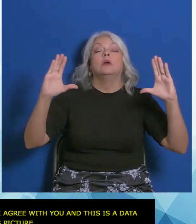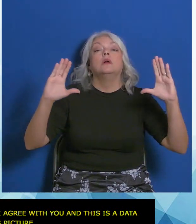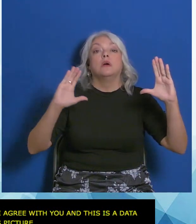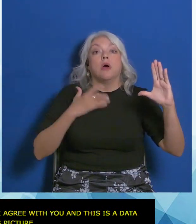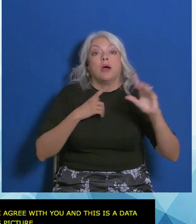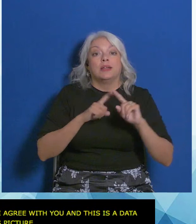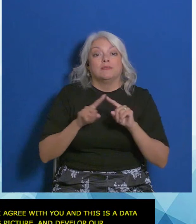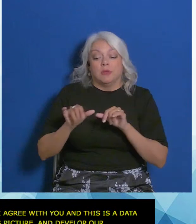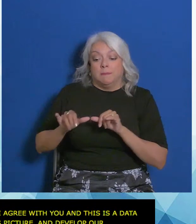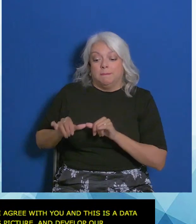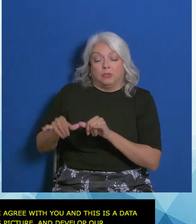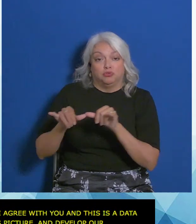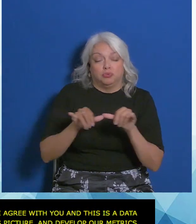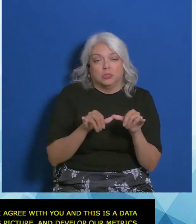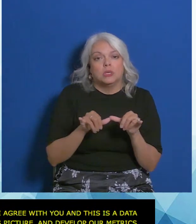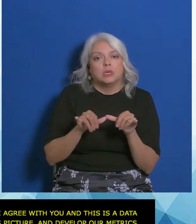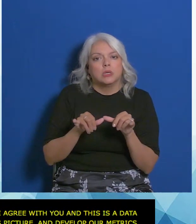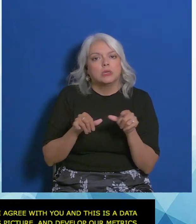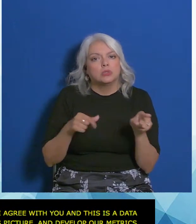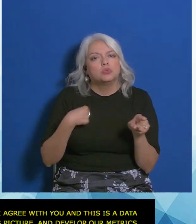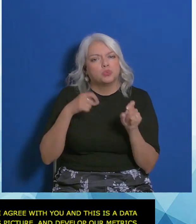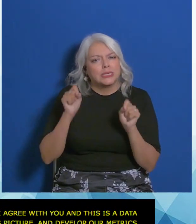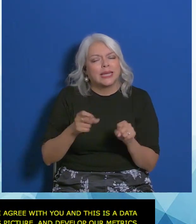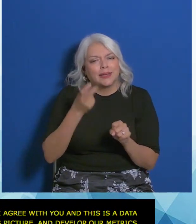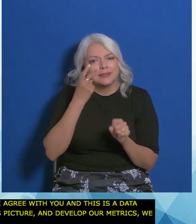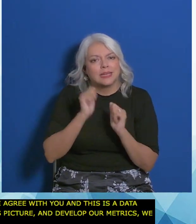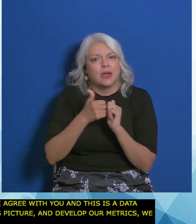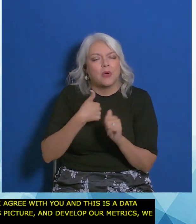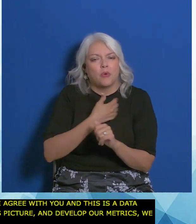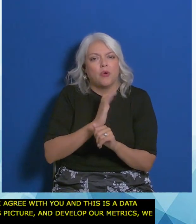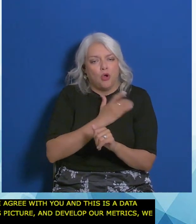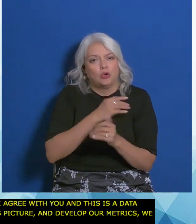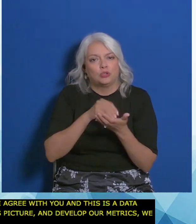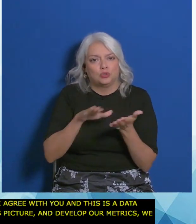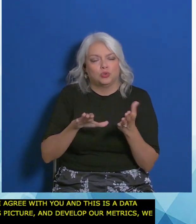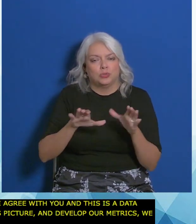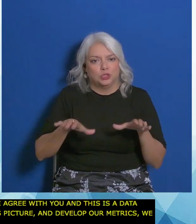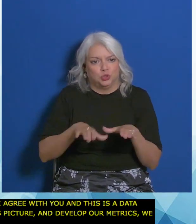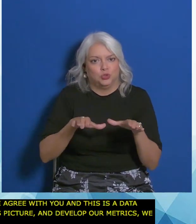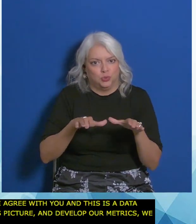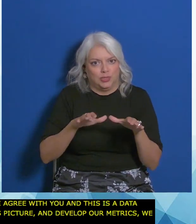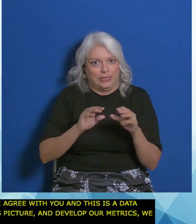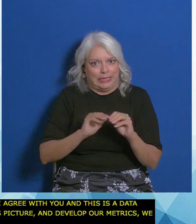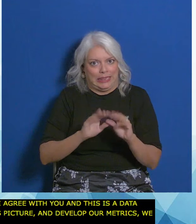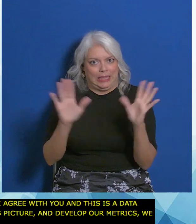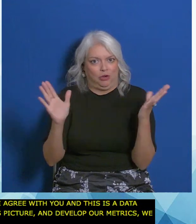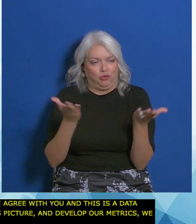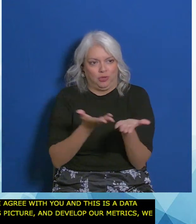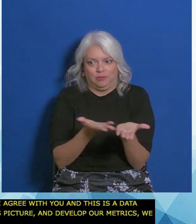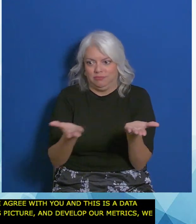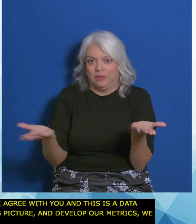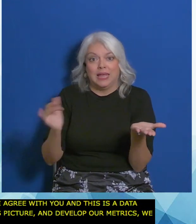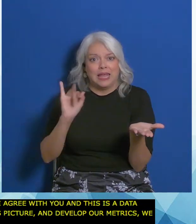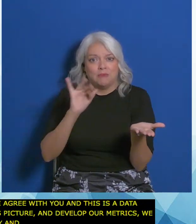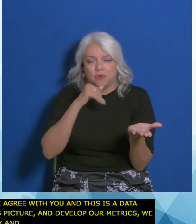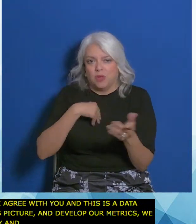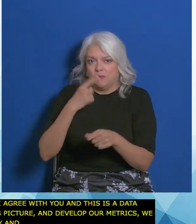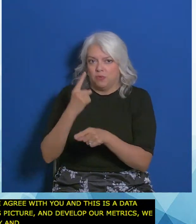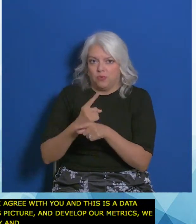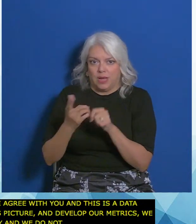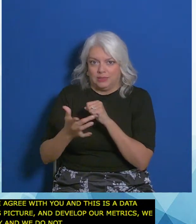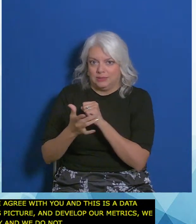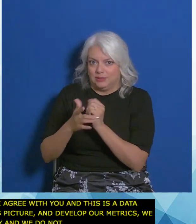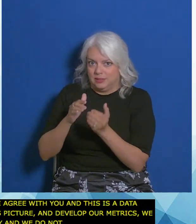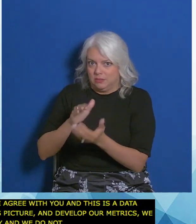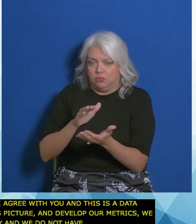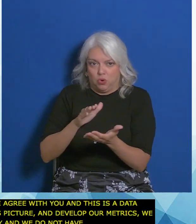metrics, we should be able to see how our students are performing clearly. And if we do not have those right metrics in place all throughout the